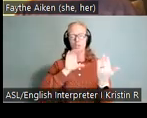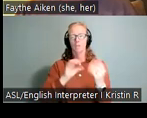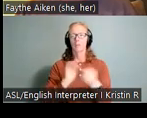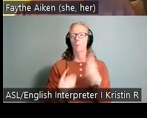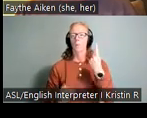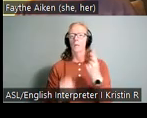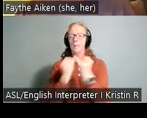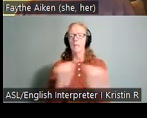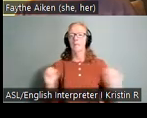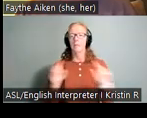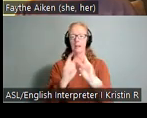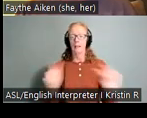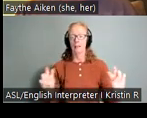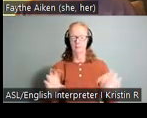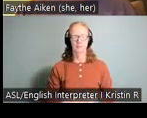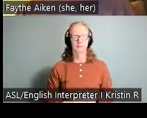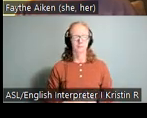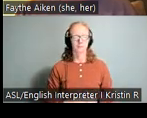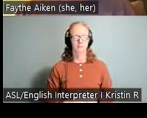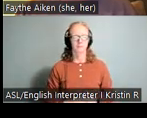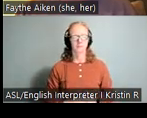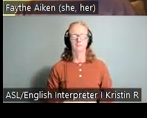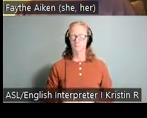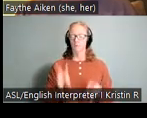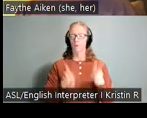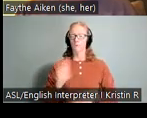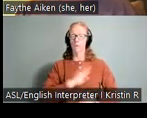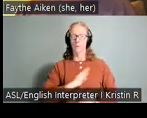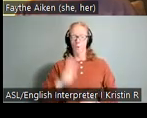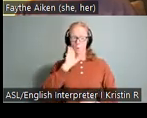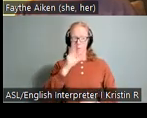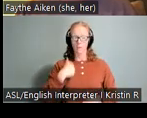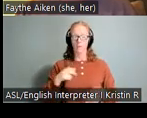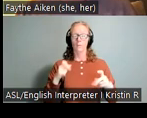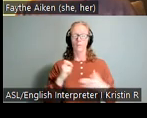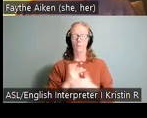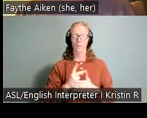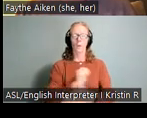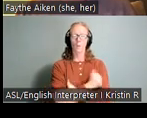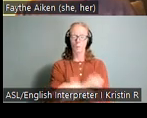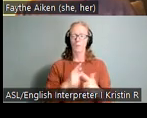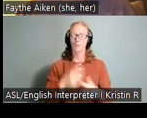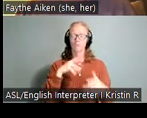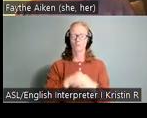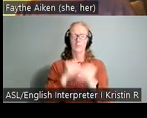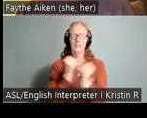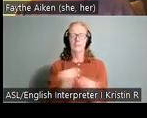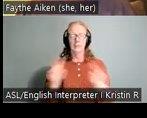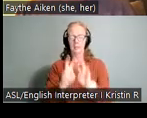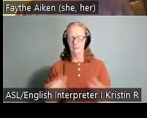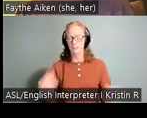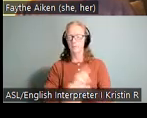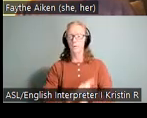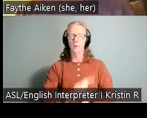one, independent analysis. The Oversight Board shall have the authority to engage in independent analysis of